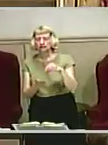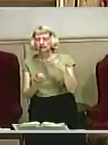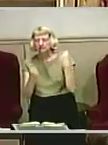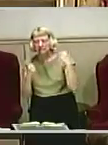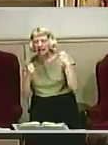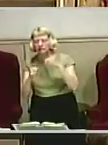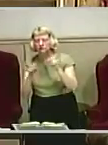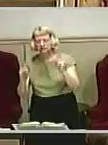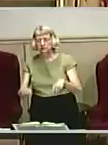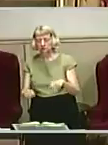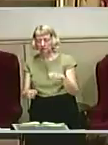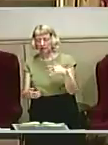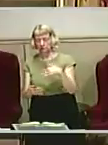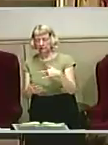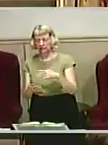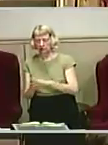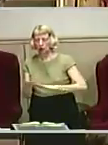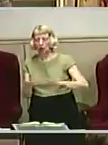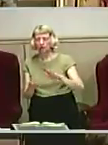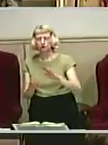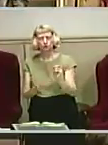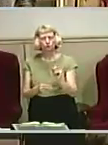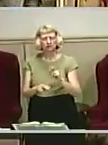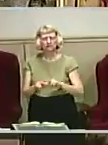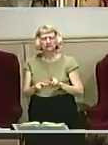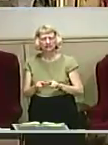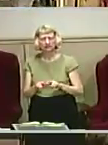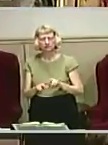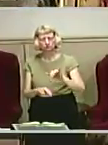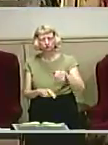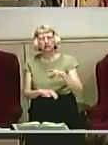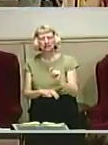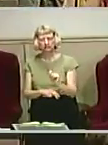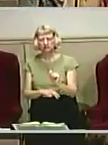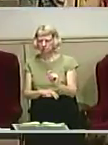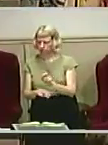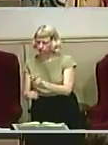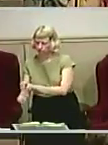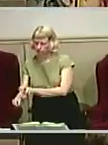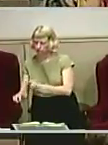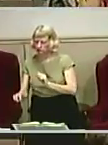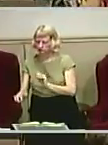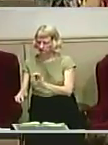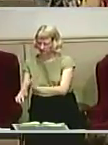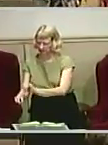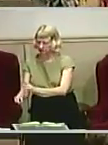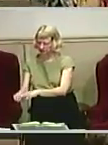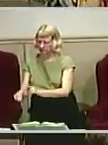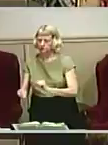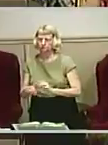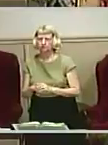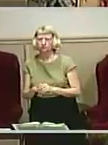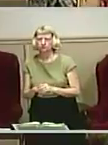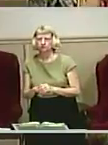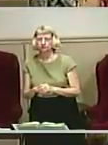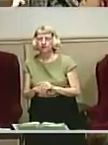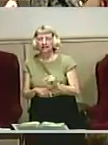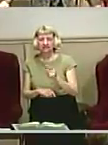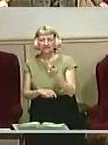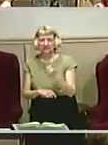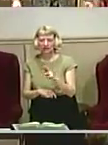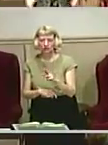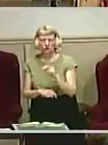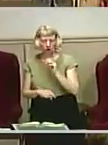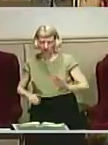college. And so Taylor said, where should I sit? And so JT kind of got him in position. I said, all right, Taylor, just sit down. And Taylor did not